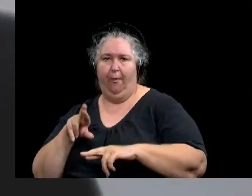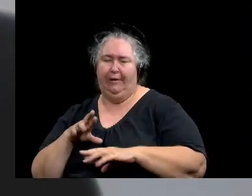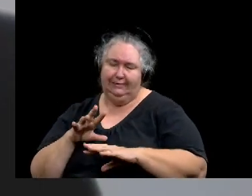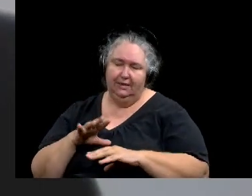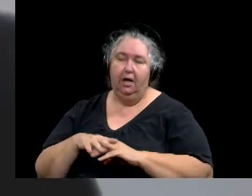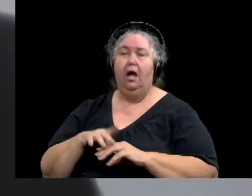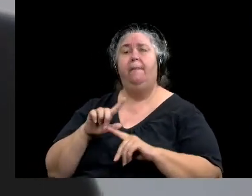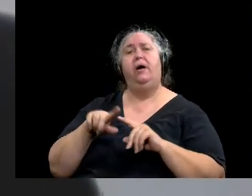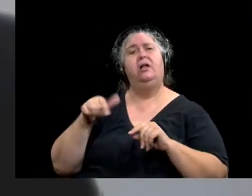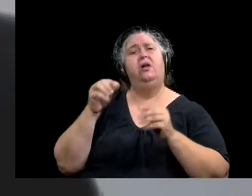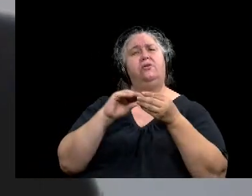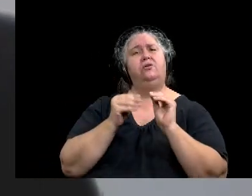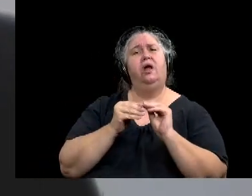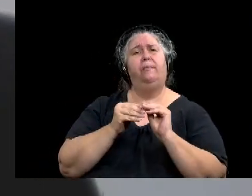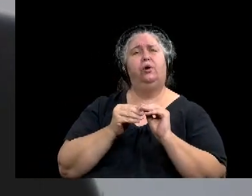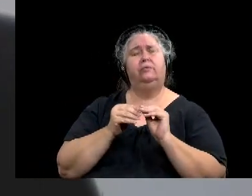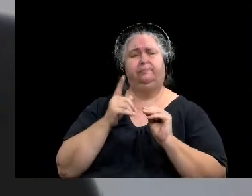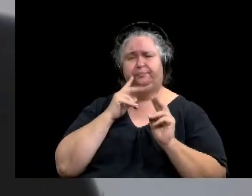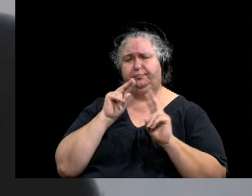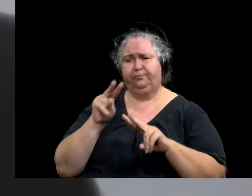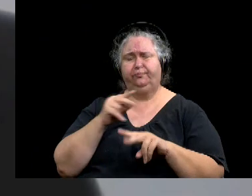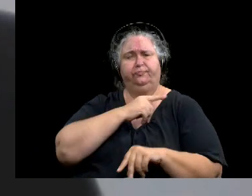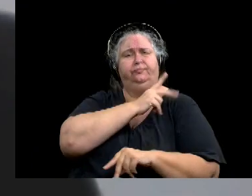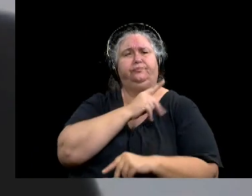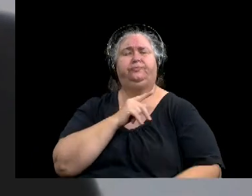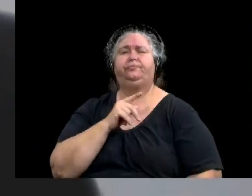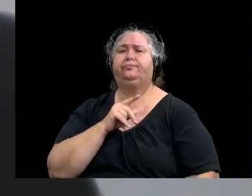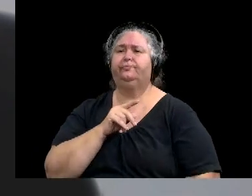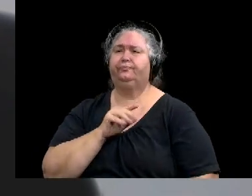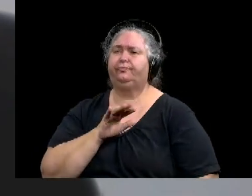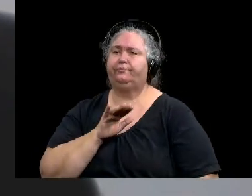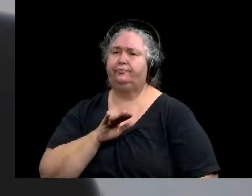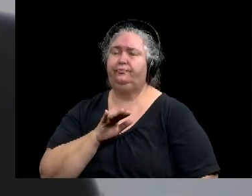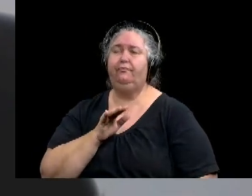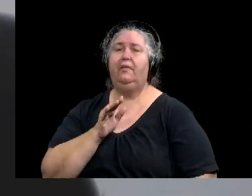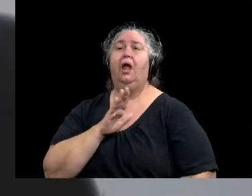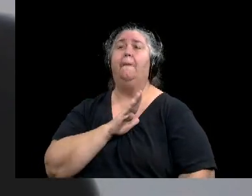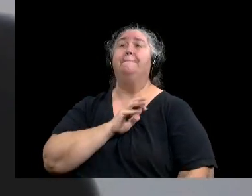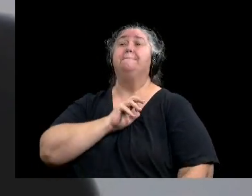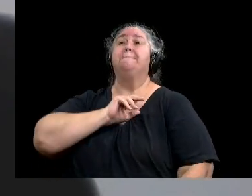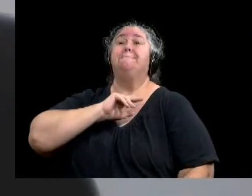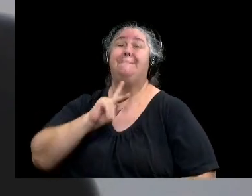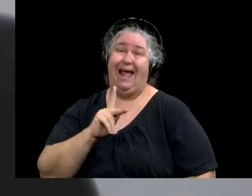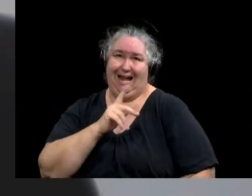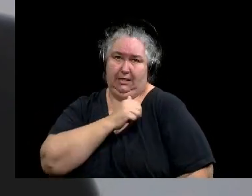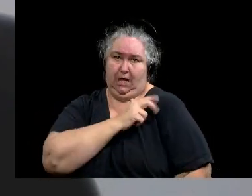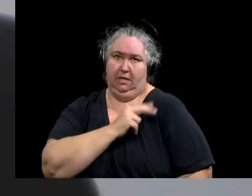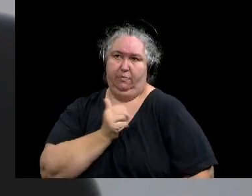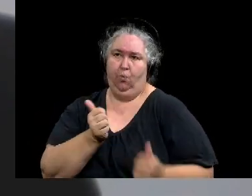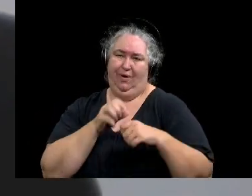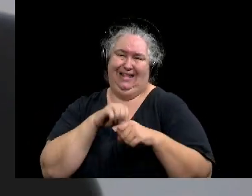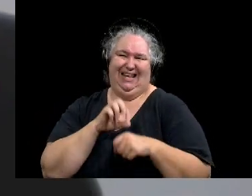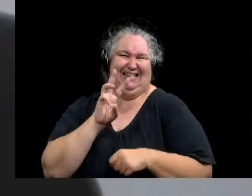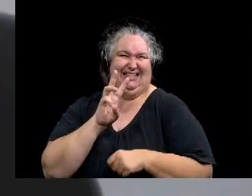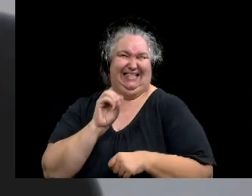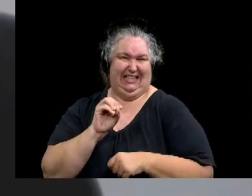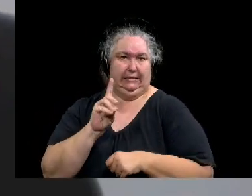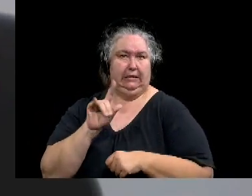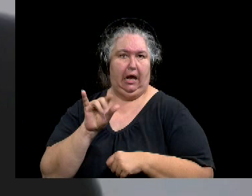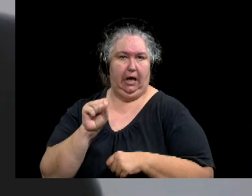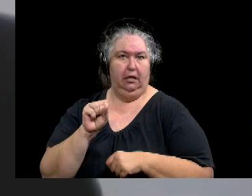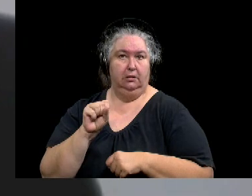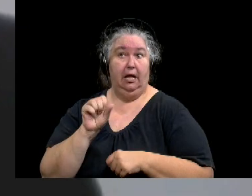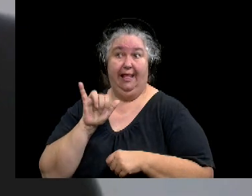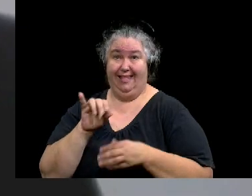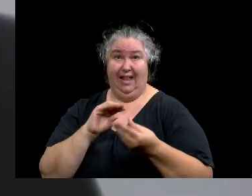I found very interesting, was looking at patients who were rehospitalized within 60 days, and that